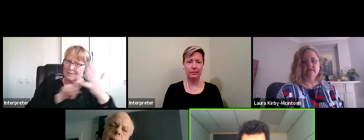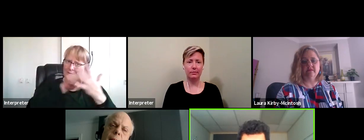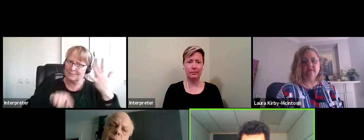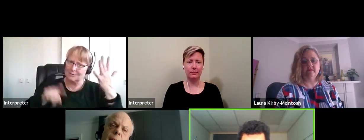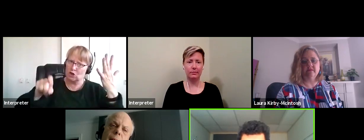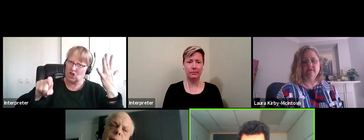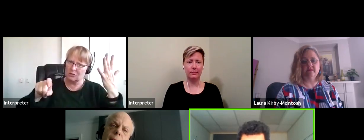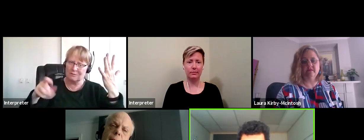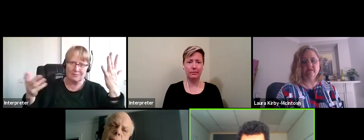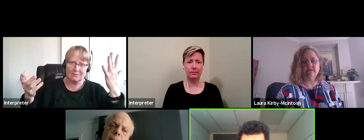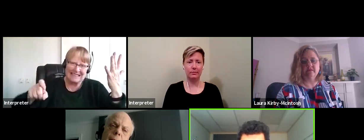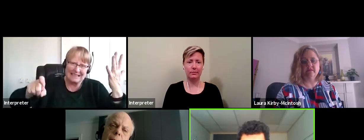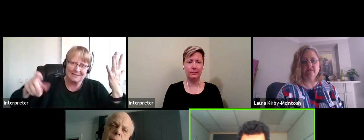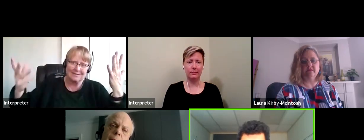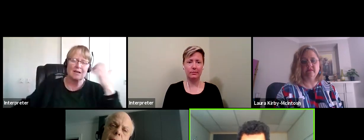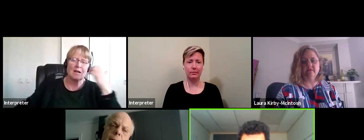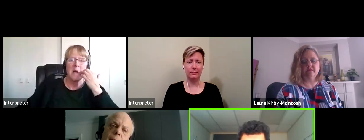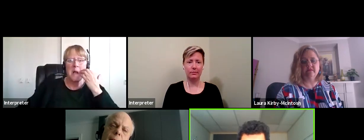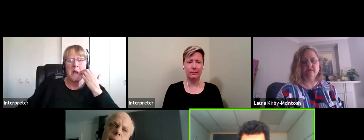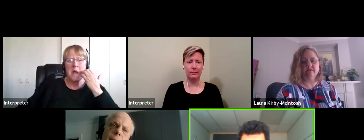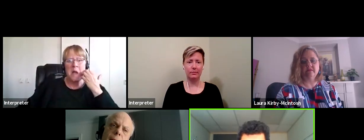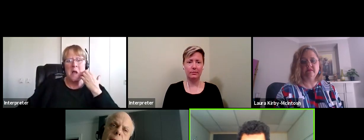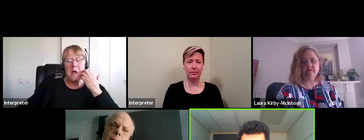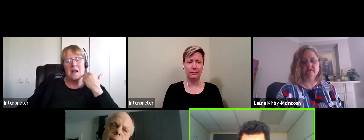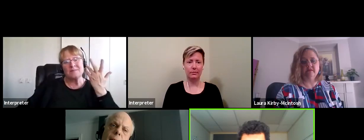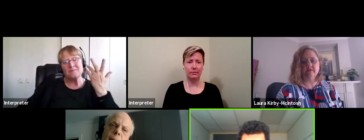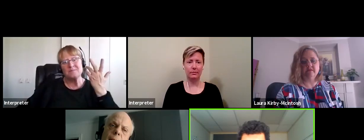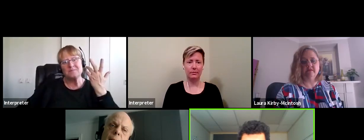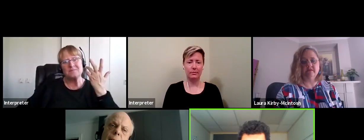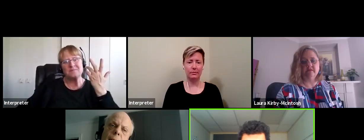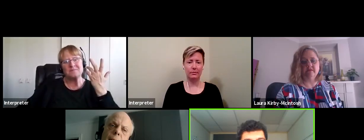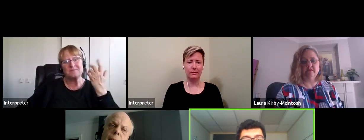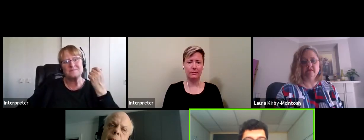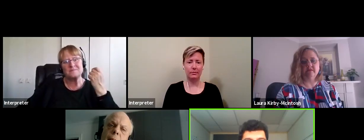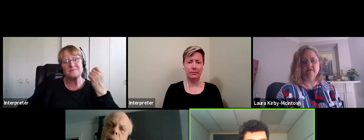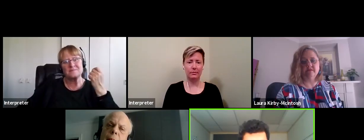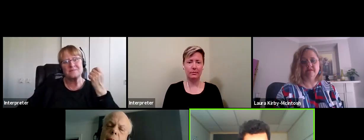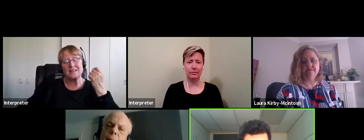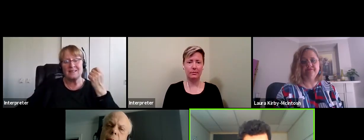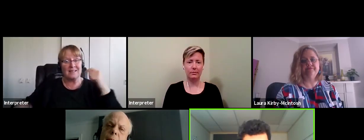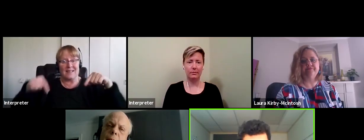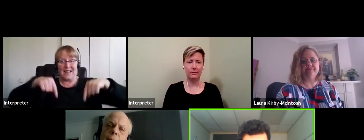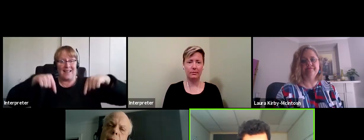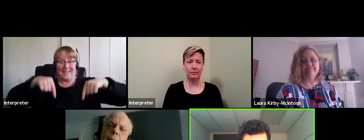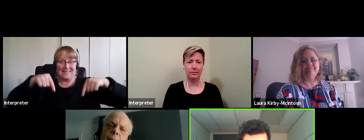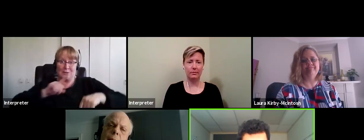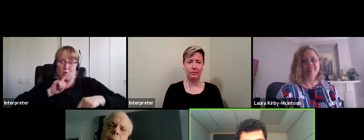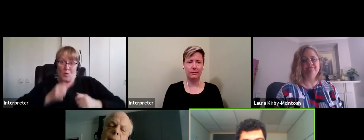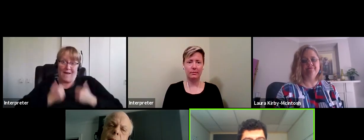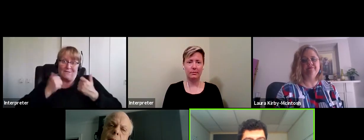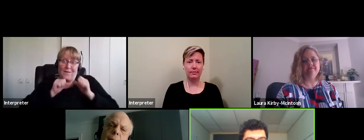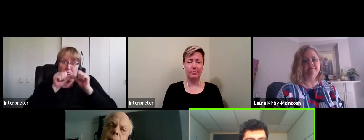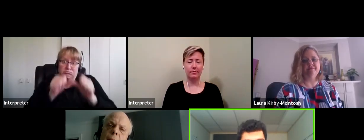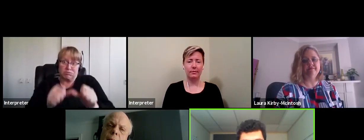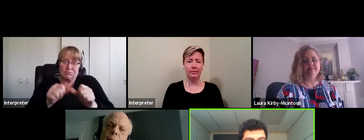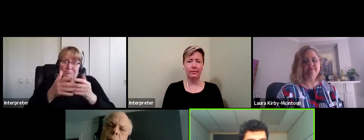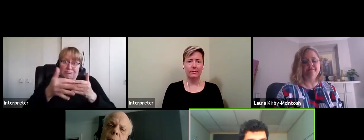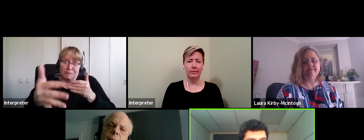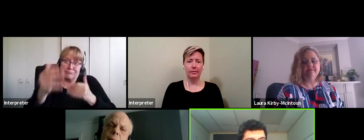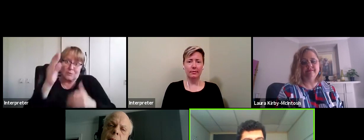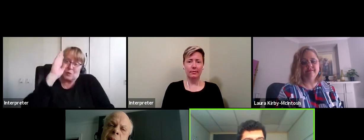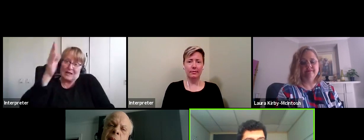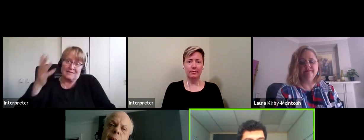now. It seems as though this is our reality for a little while, right? That we're all going to be living under